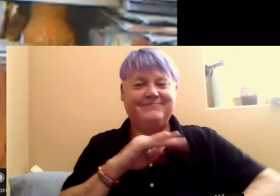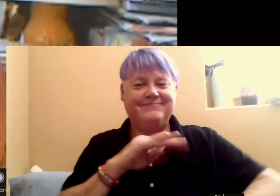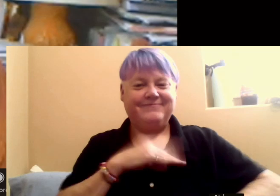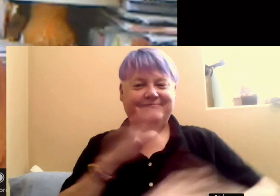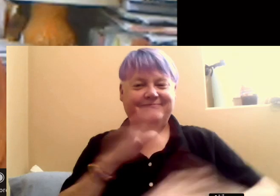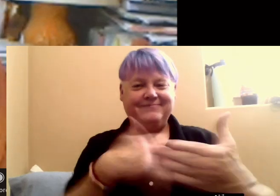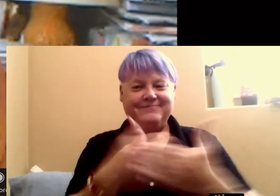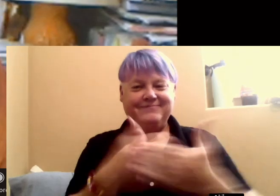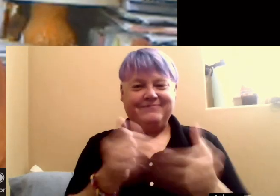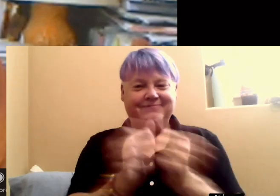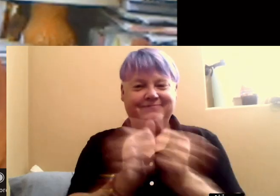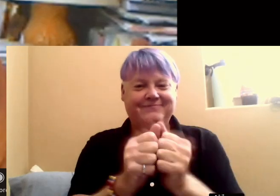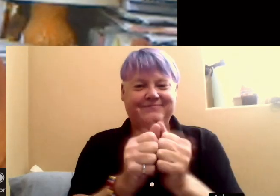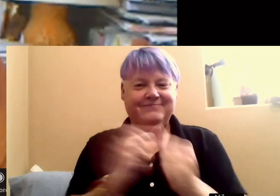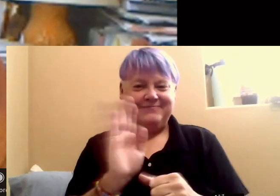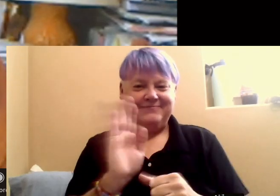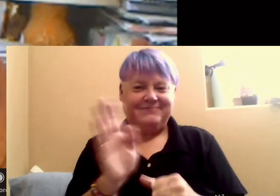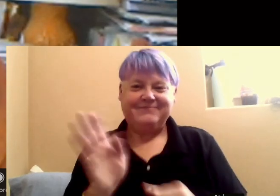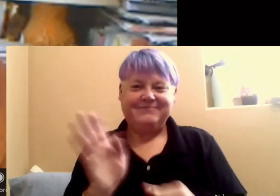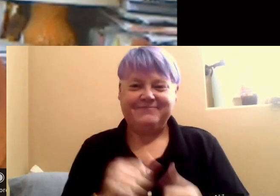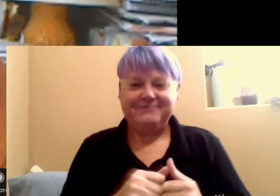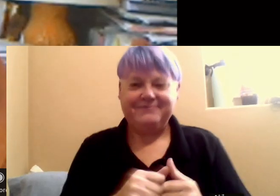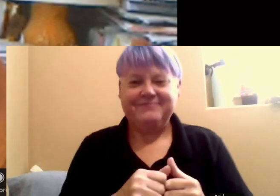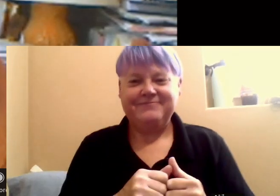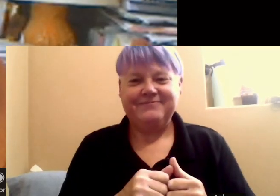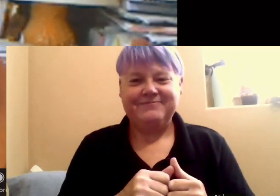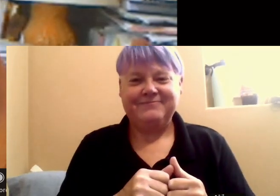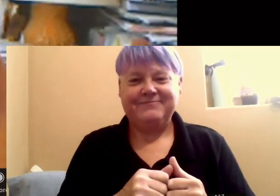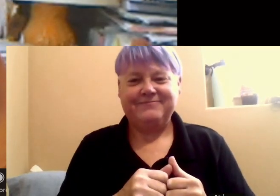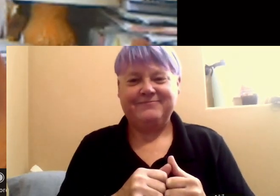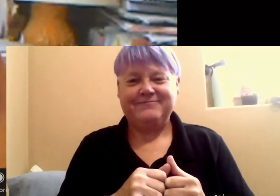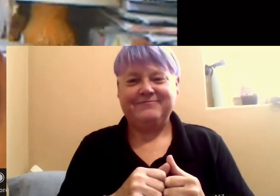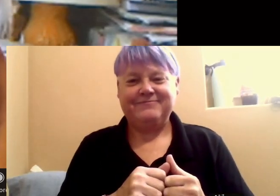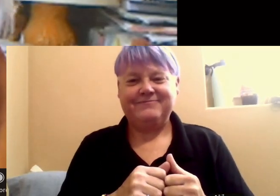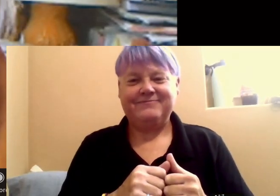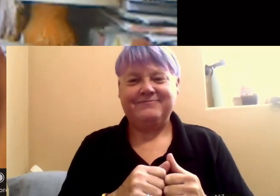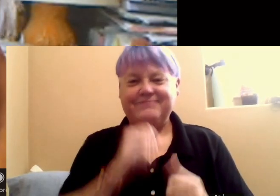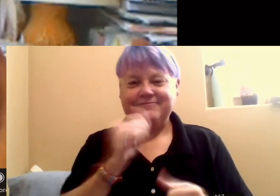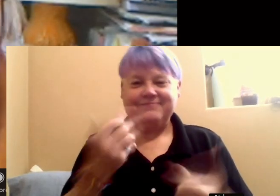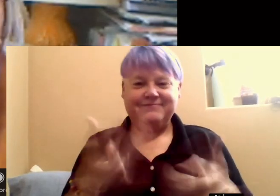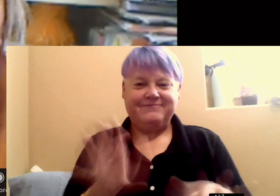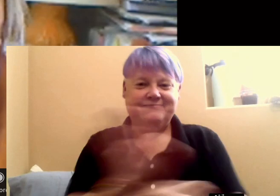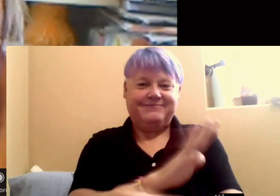which we greet the inevitable return of unfinished business.